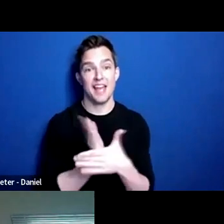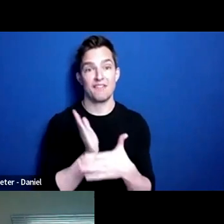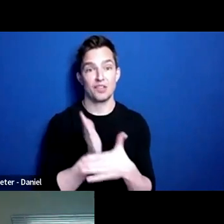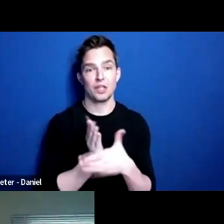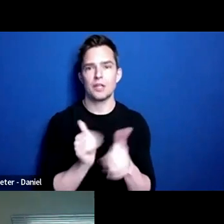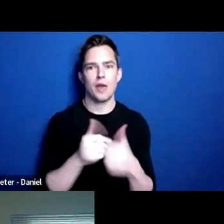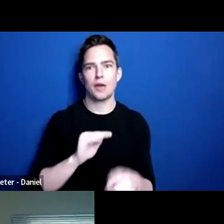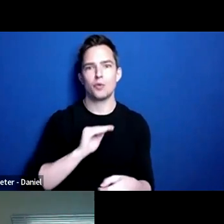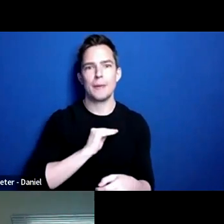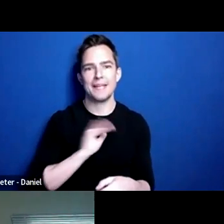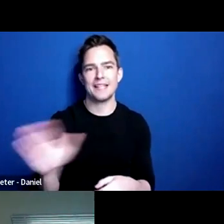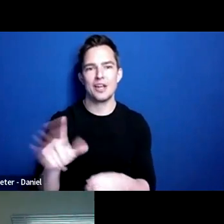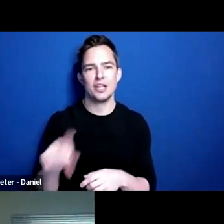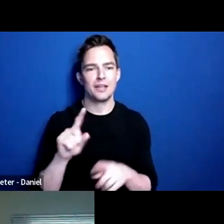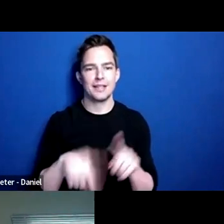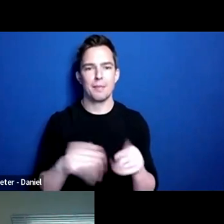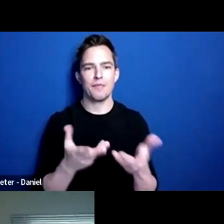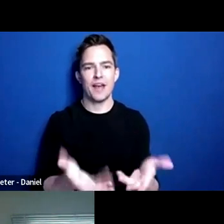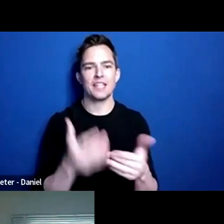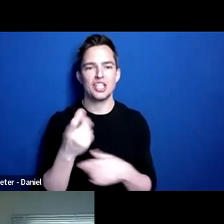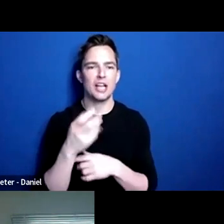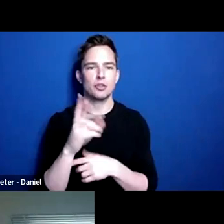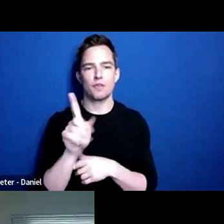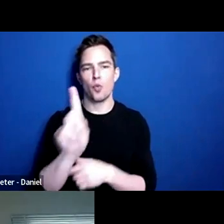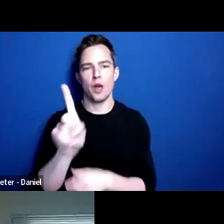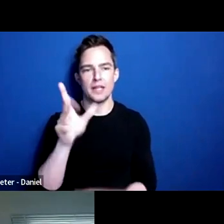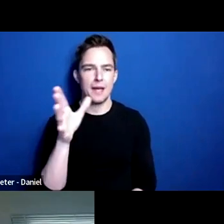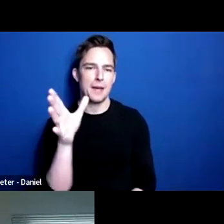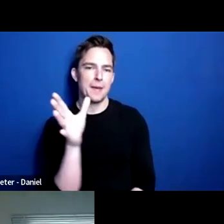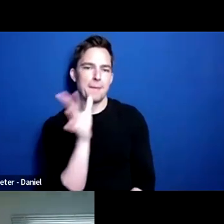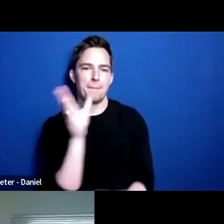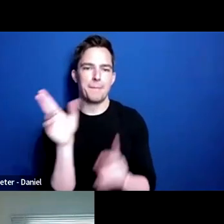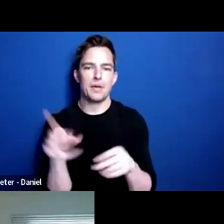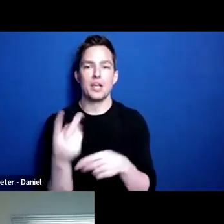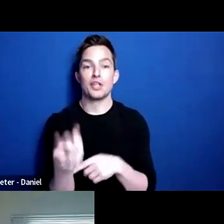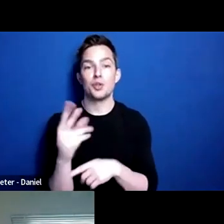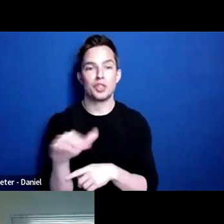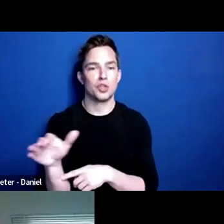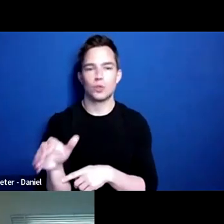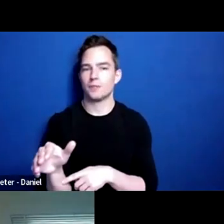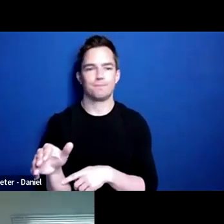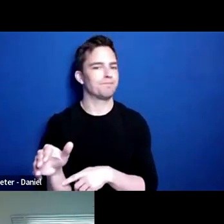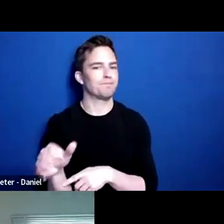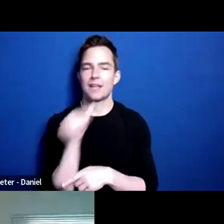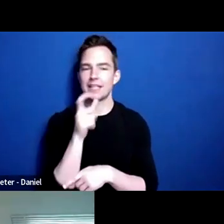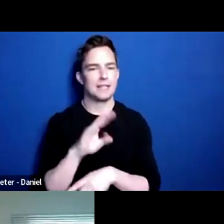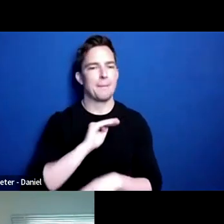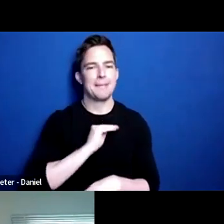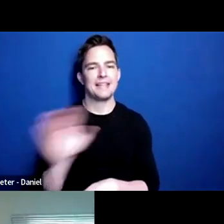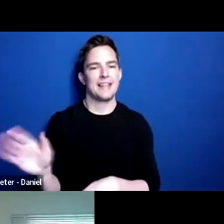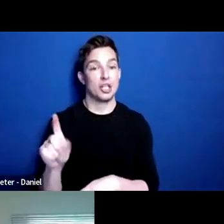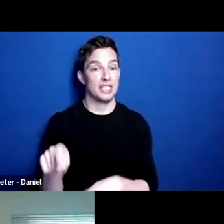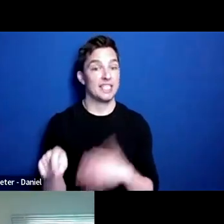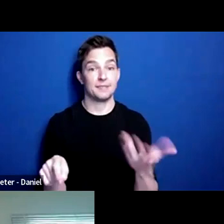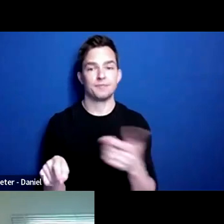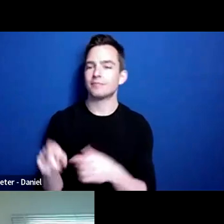cannot provide them a shelter space for one parent and 2 children. It's not, it doesn't meet their needs. Right.